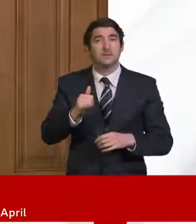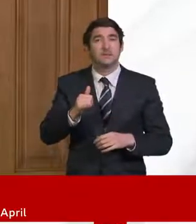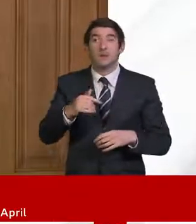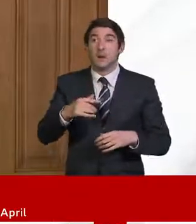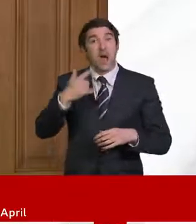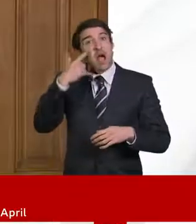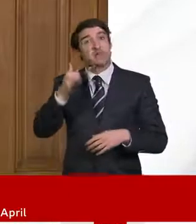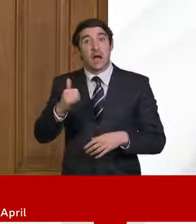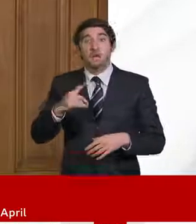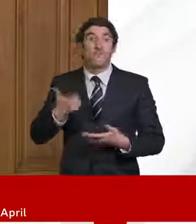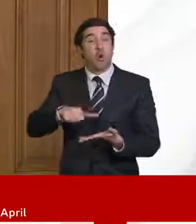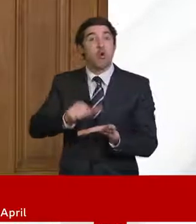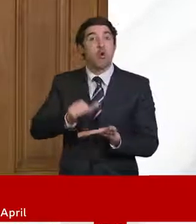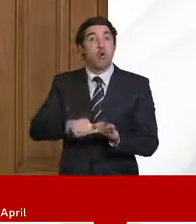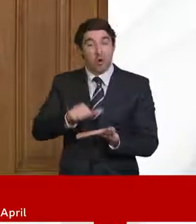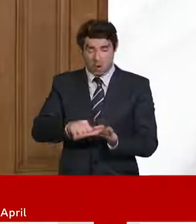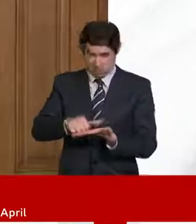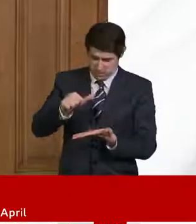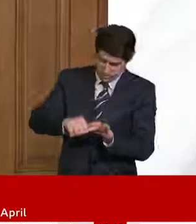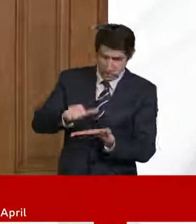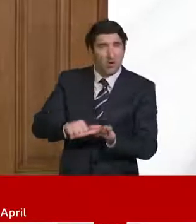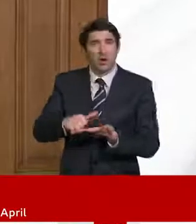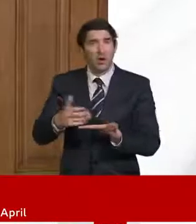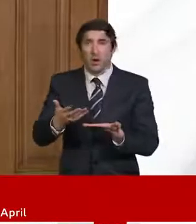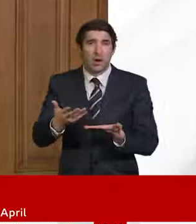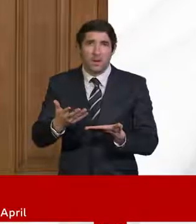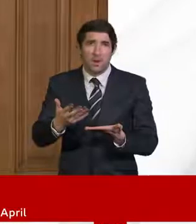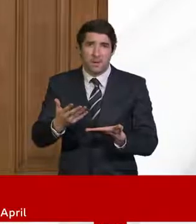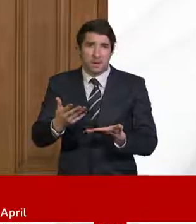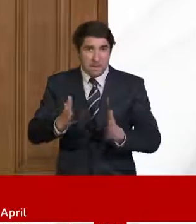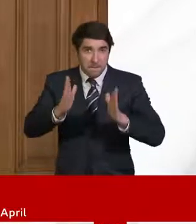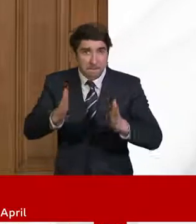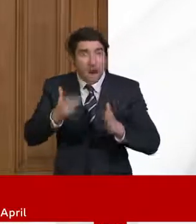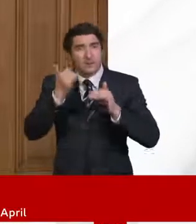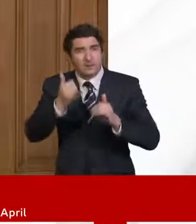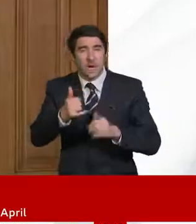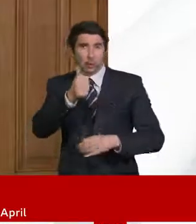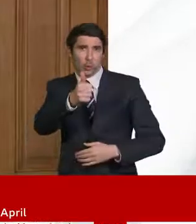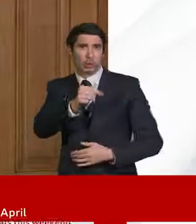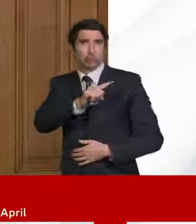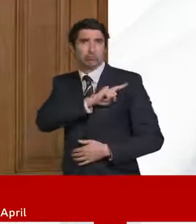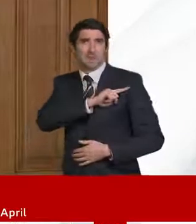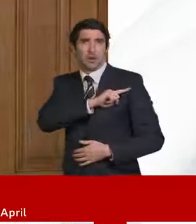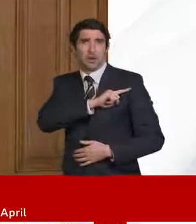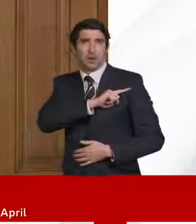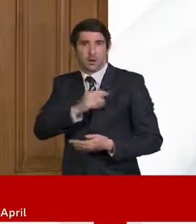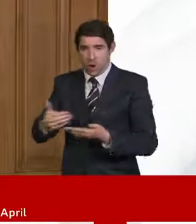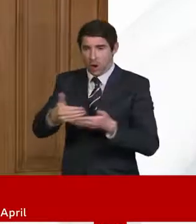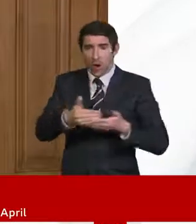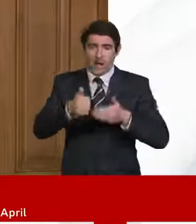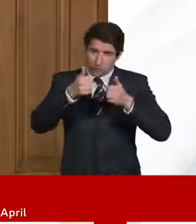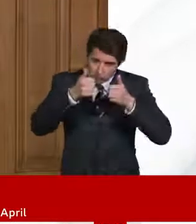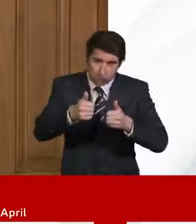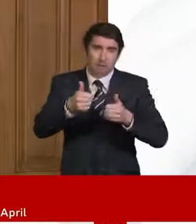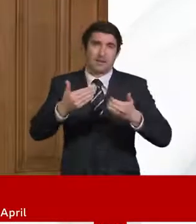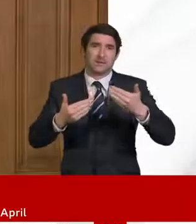testing in this country. That's how we manage normal outbreaks, and we're very successful and internationally renowned for that. And we have applied community